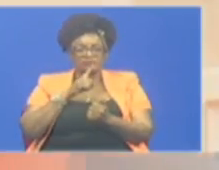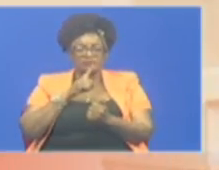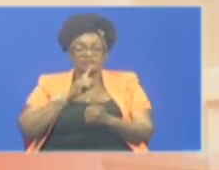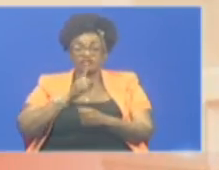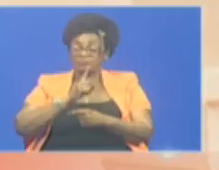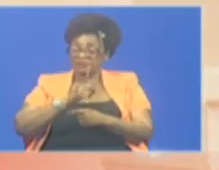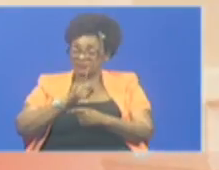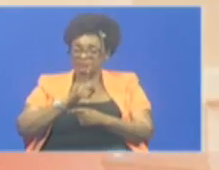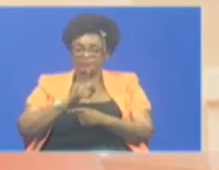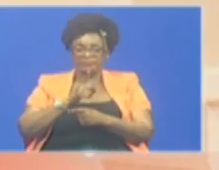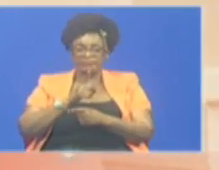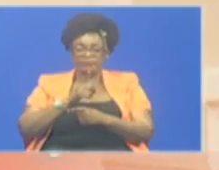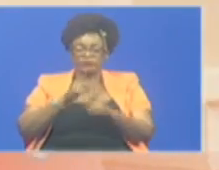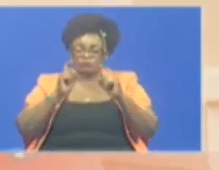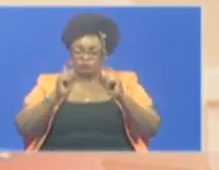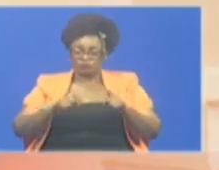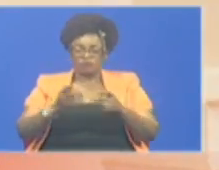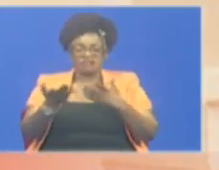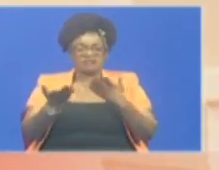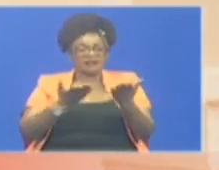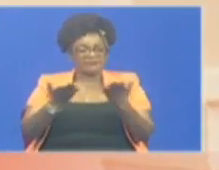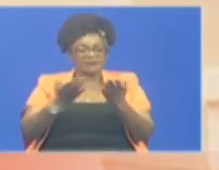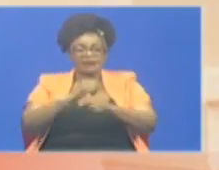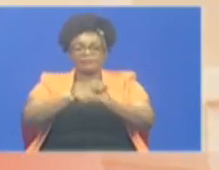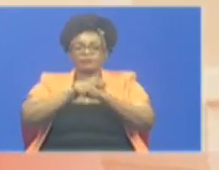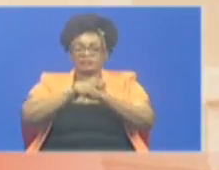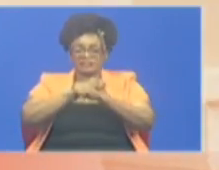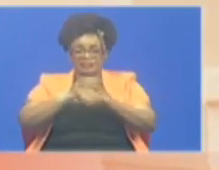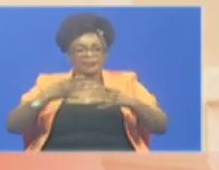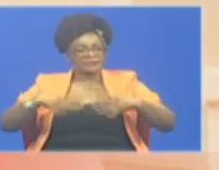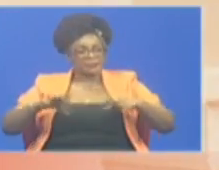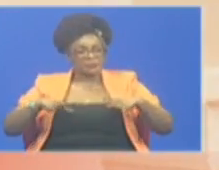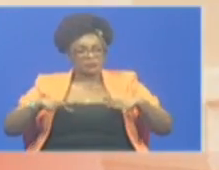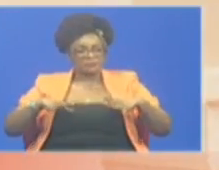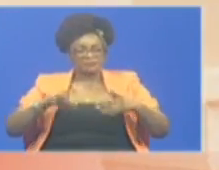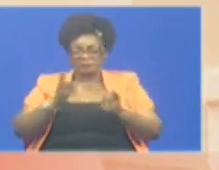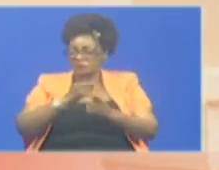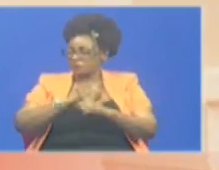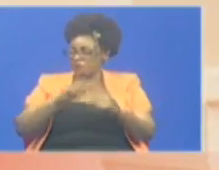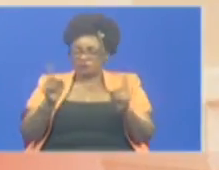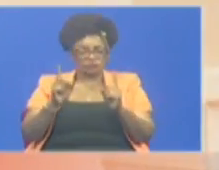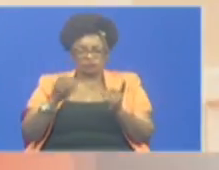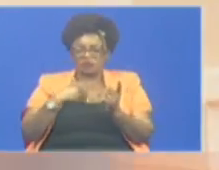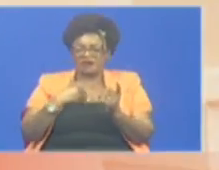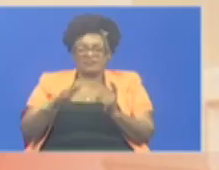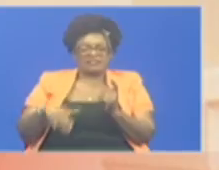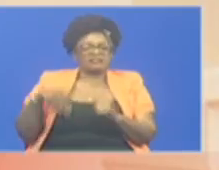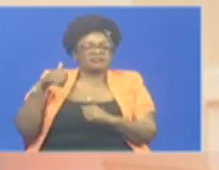You are meant to serve the people and to protect them, not to enable the selfish few